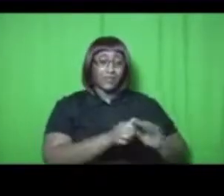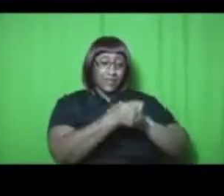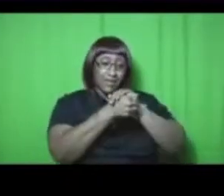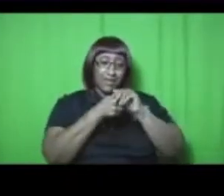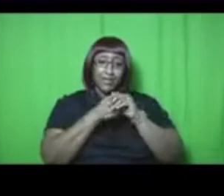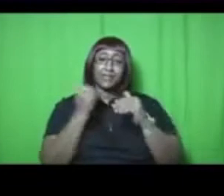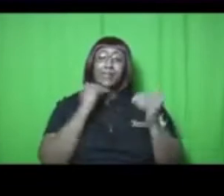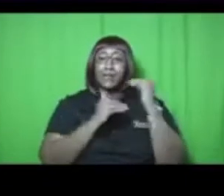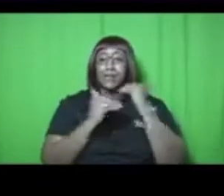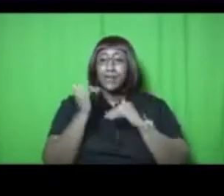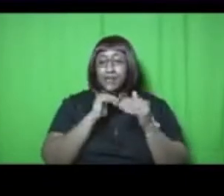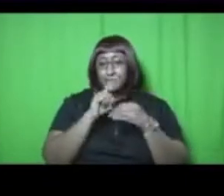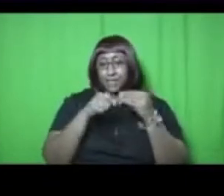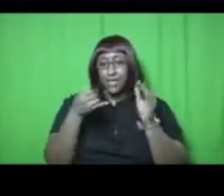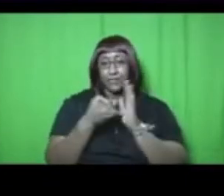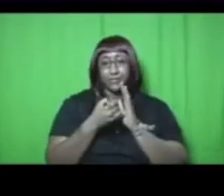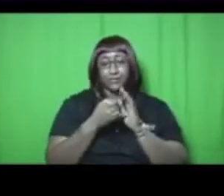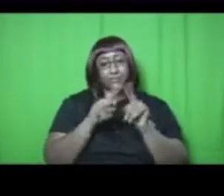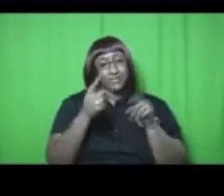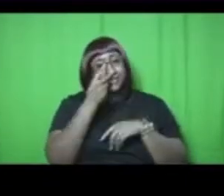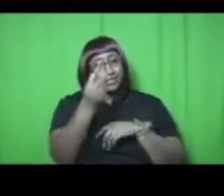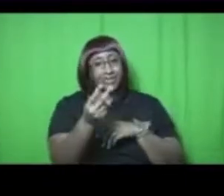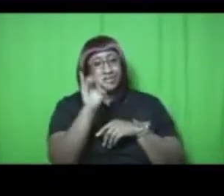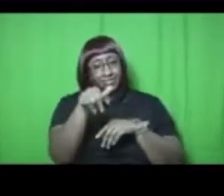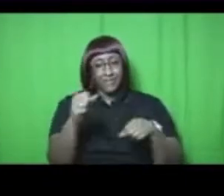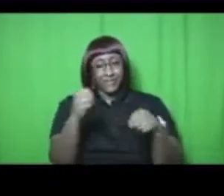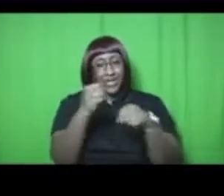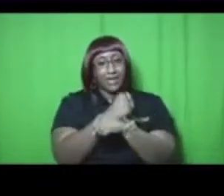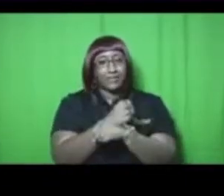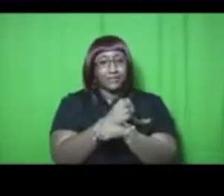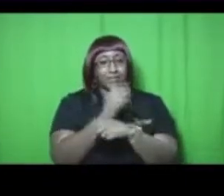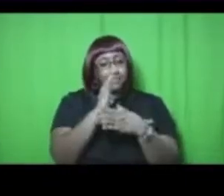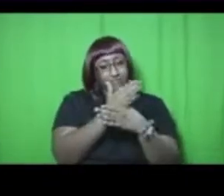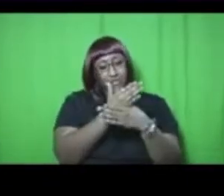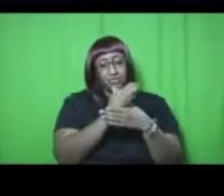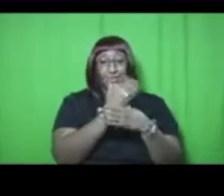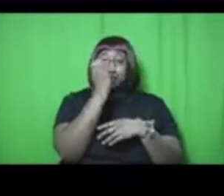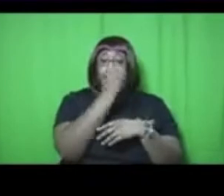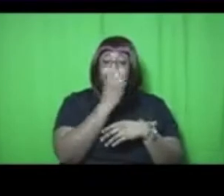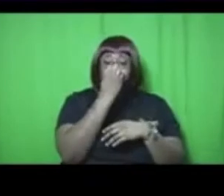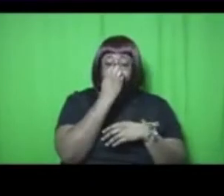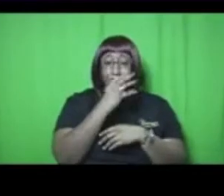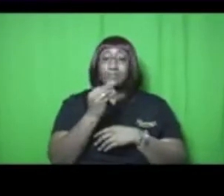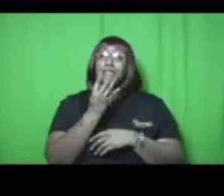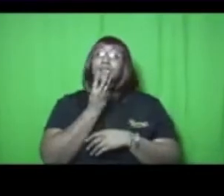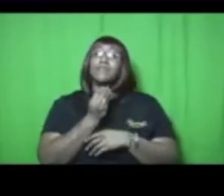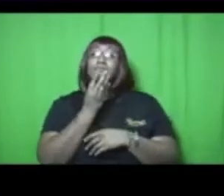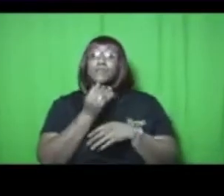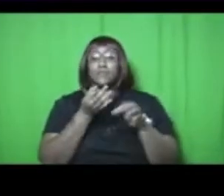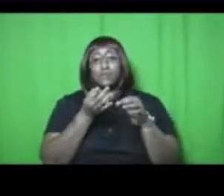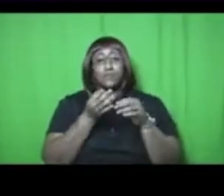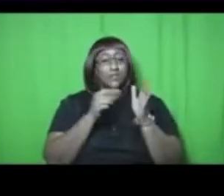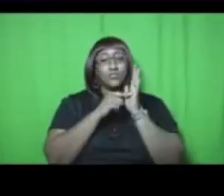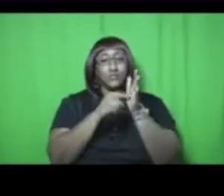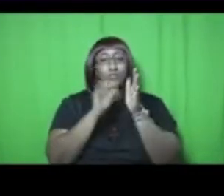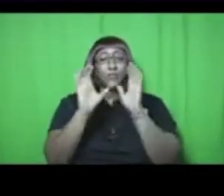it and lying about it. But see, that fight between the Egyptian and the Hebrew symbolized